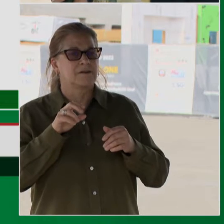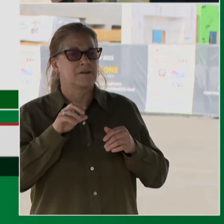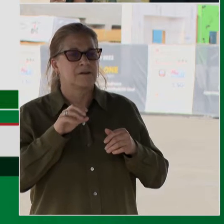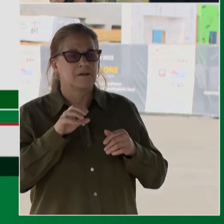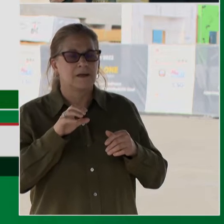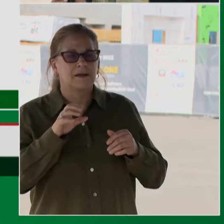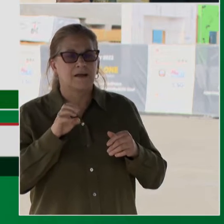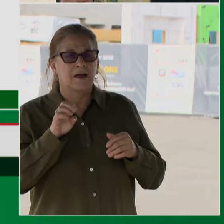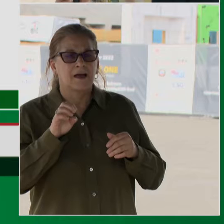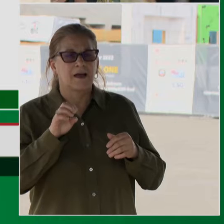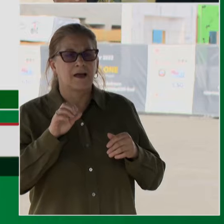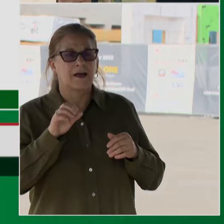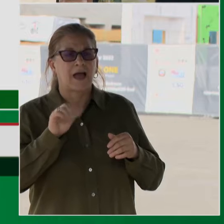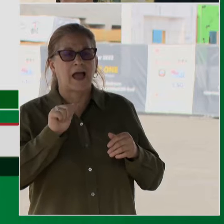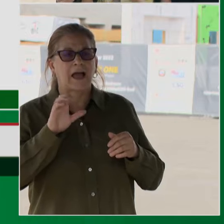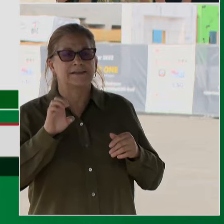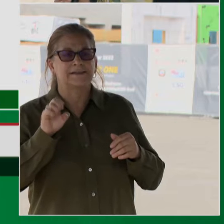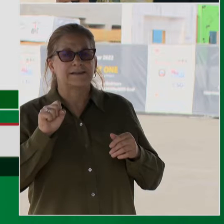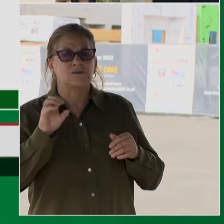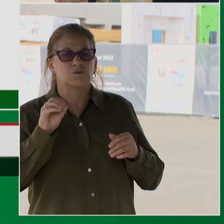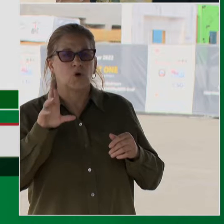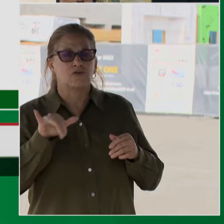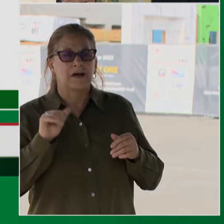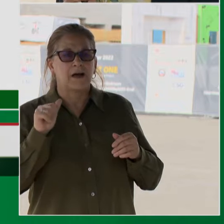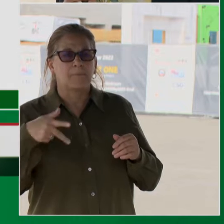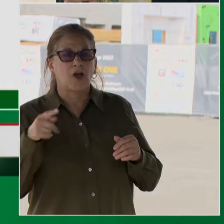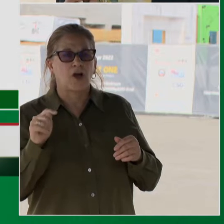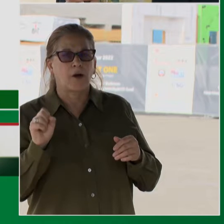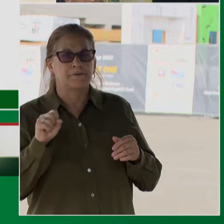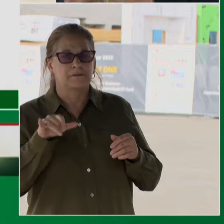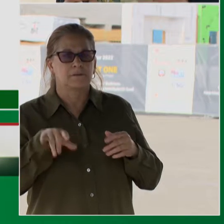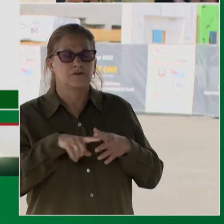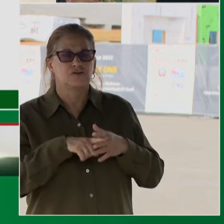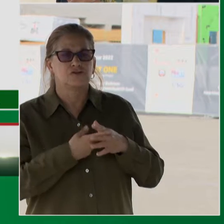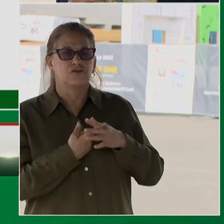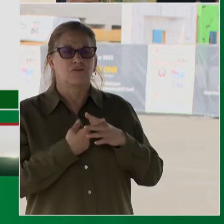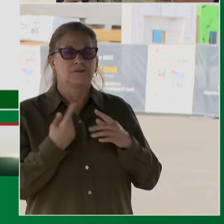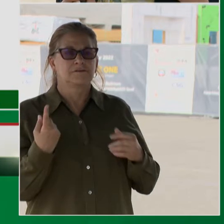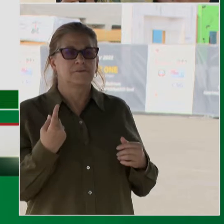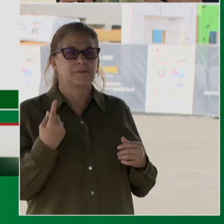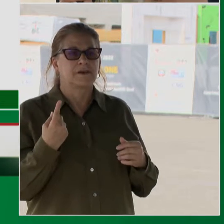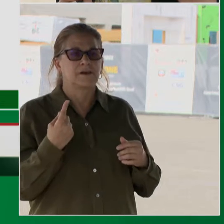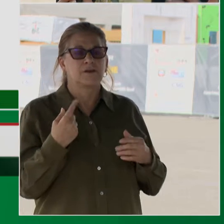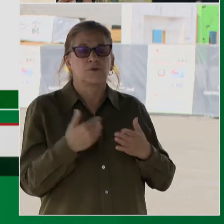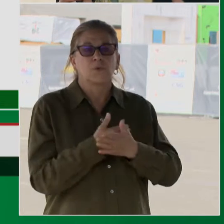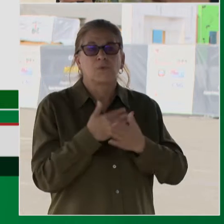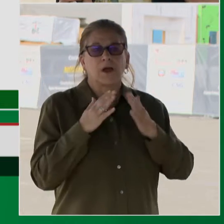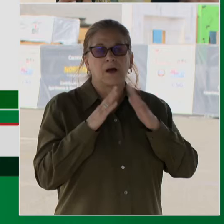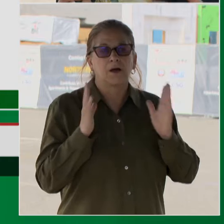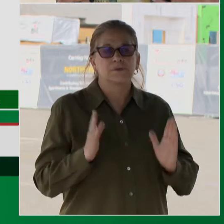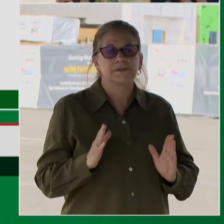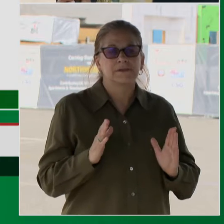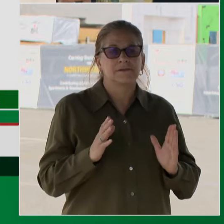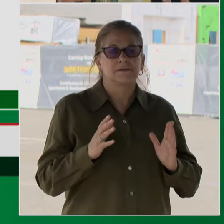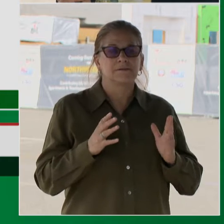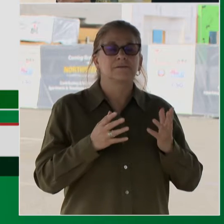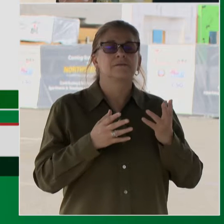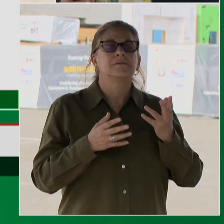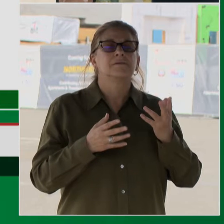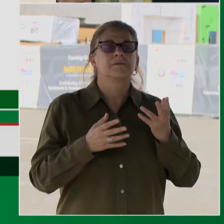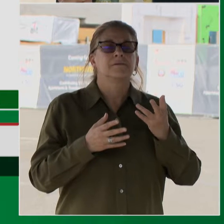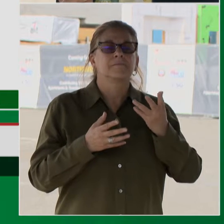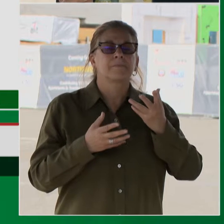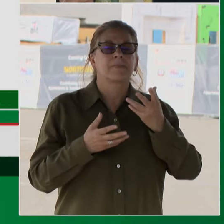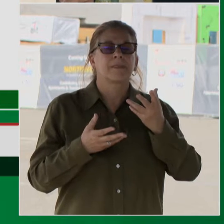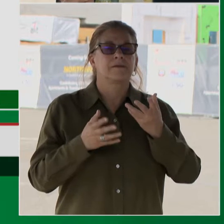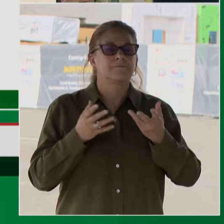will support homeowners that want to create accessory apartments to both add new housing, but also generate revenue for themselves and